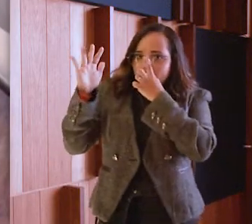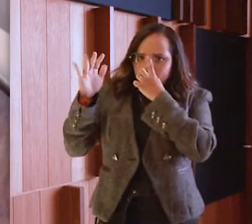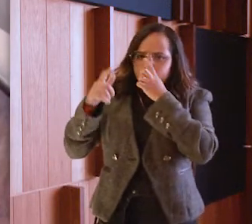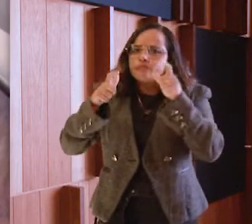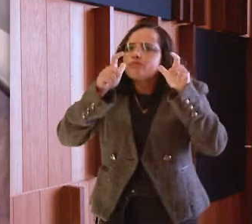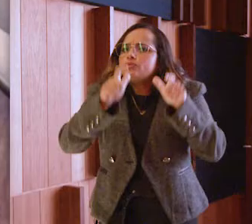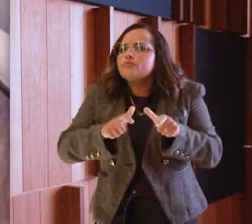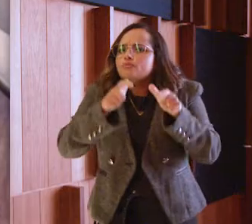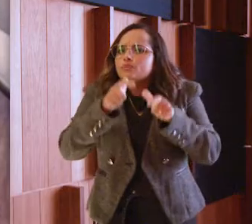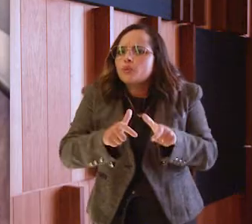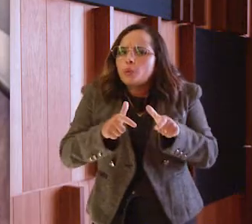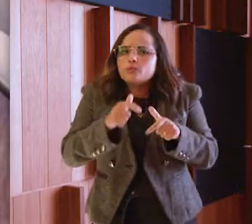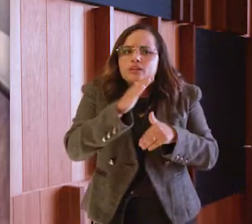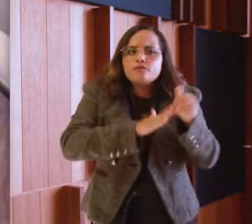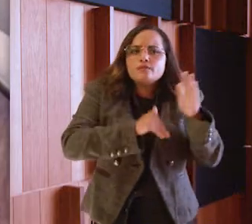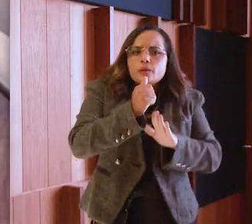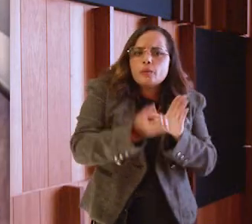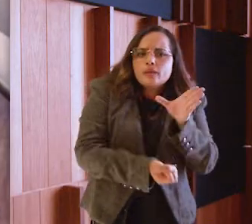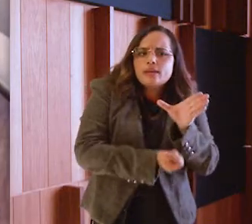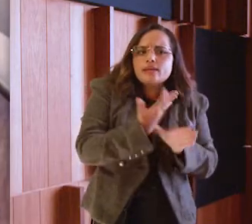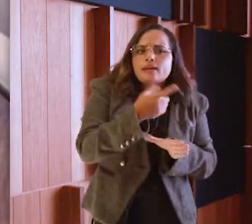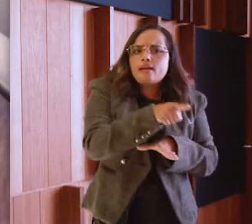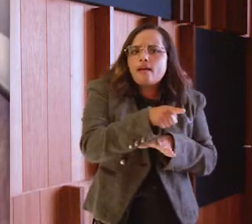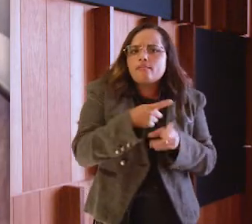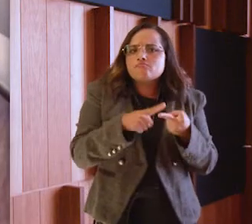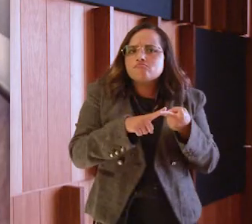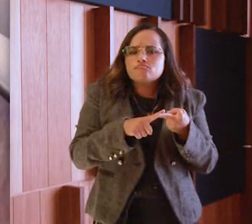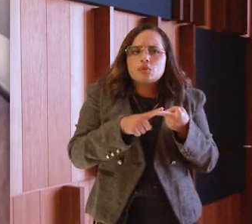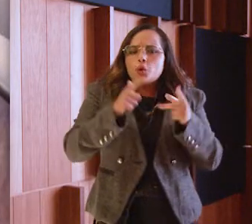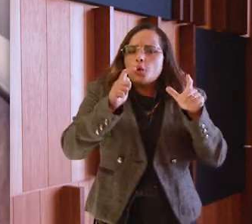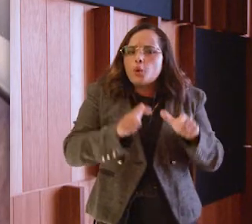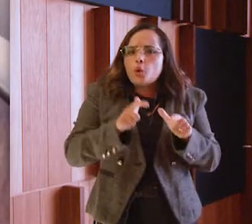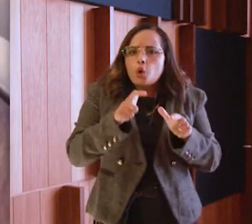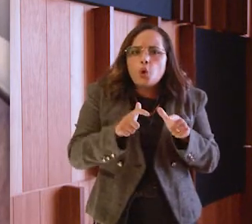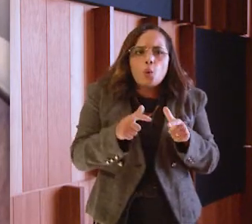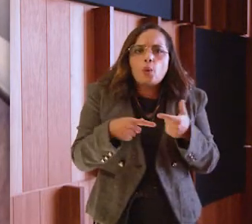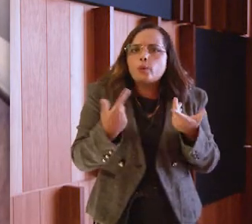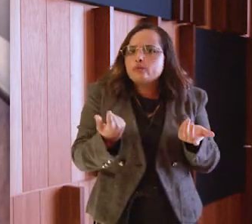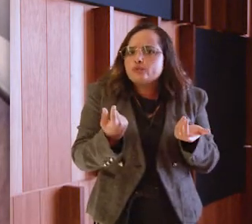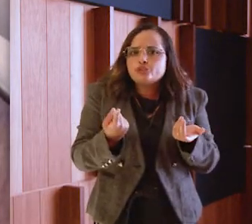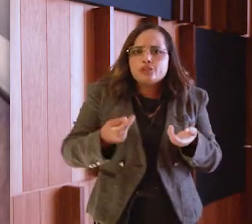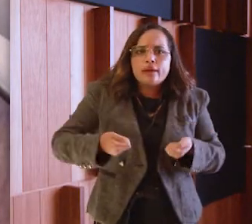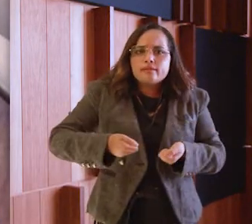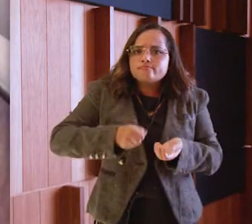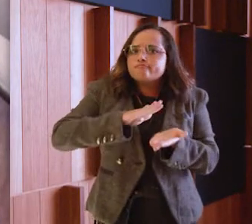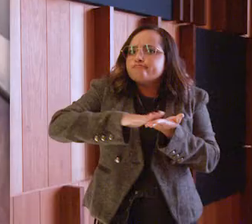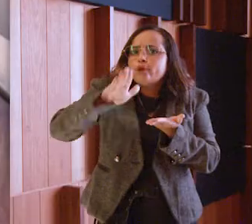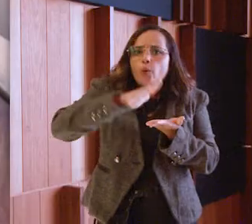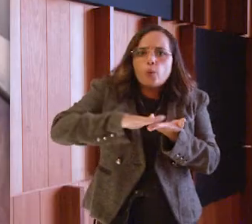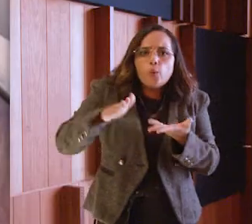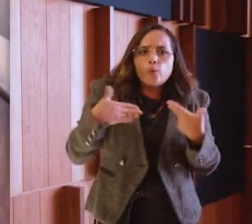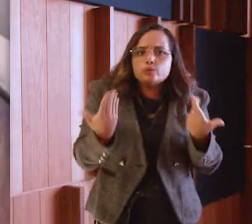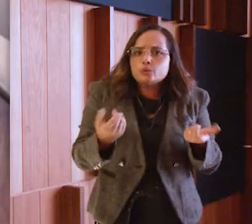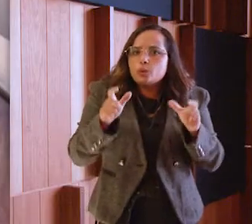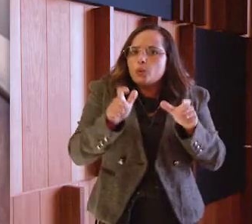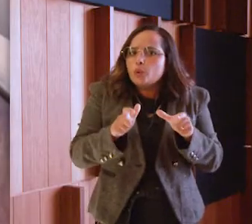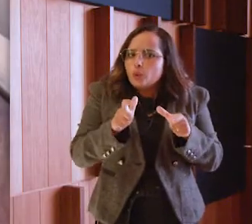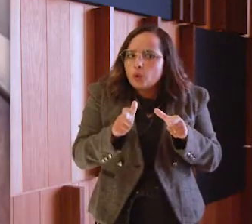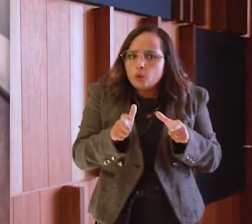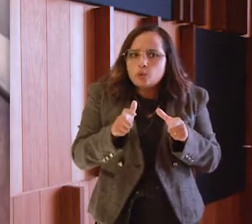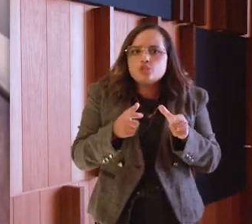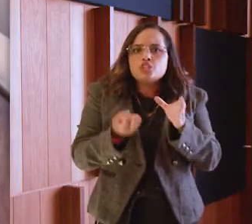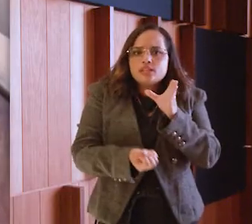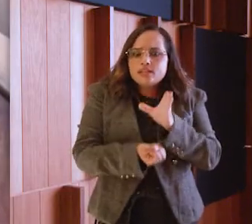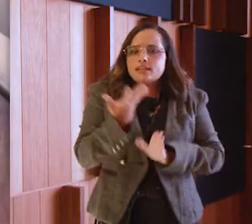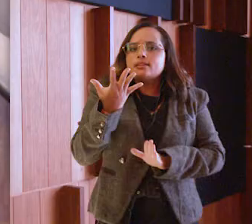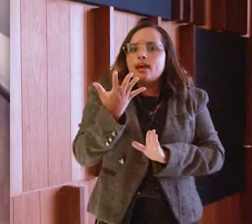where are those costs? Where are those intangible development costs? Do we want to have those intangible costs scattered across 100 countries and have every